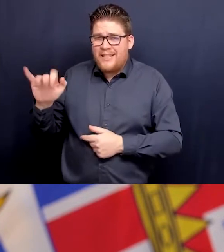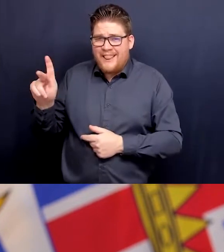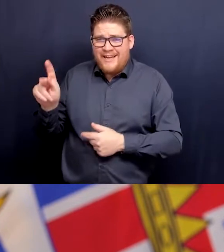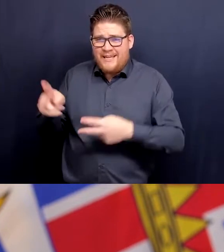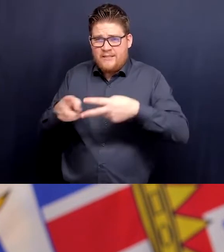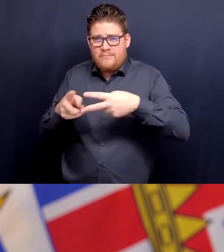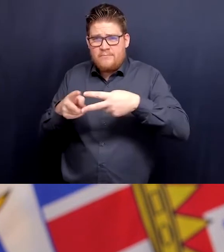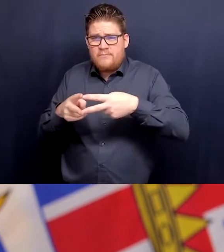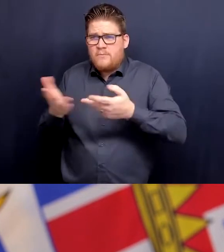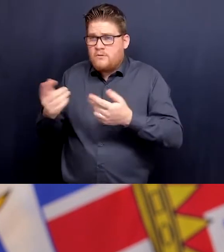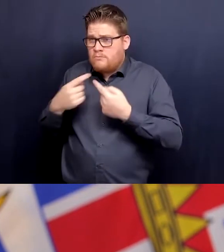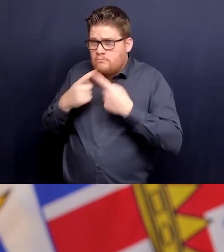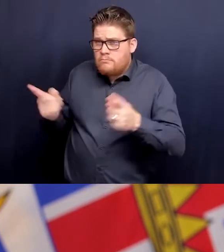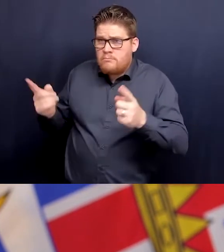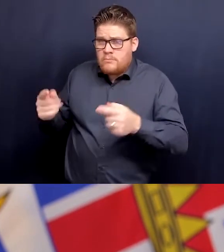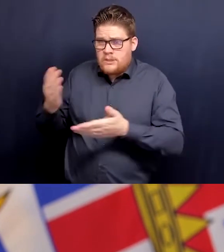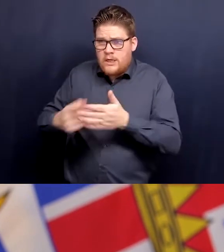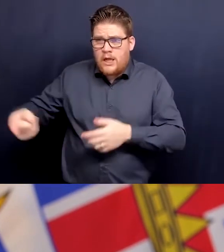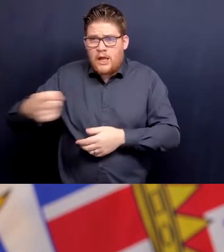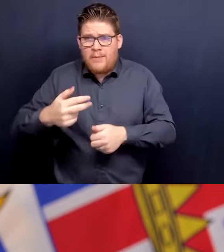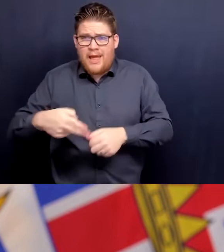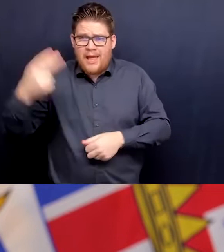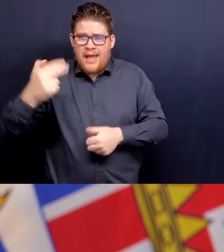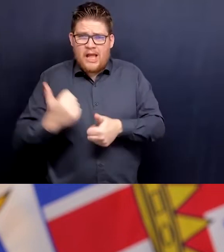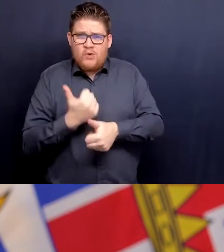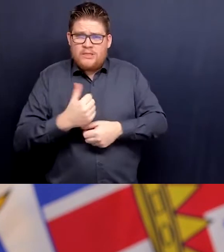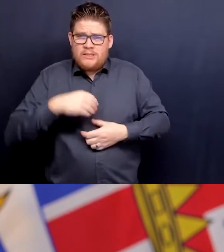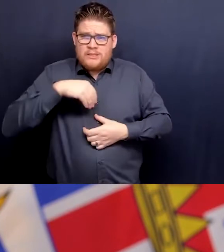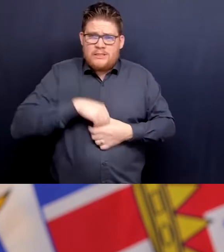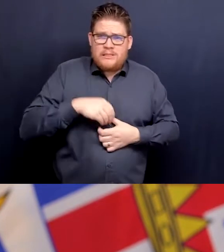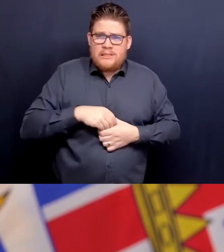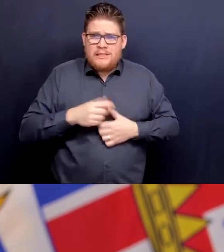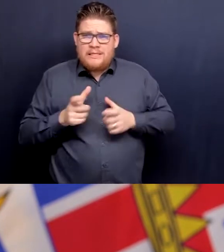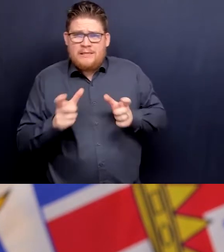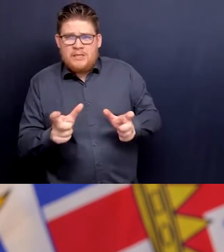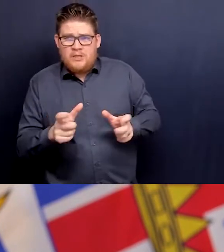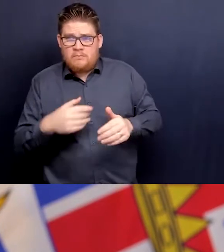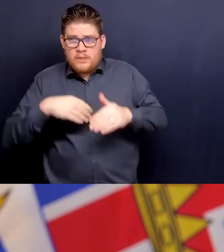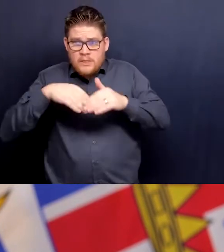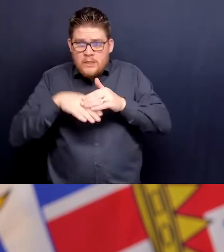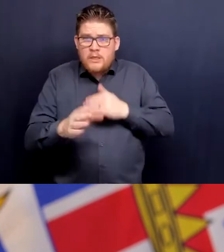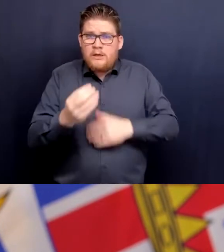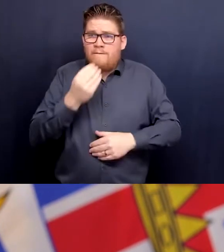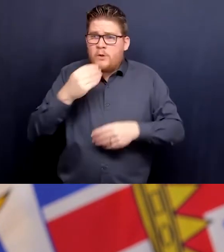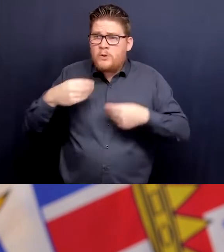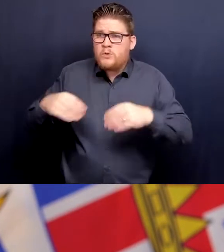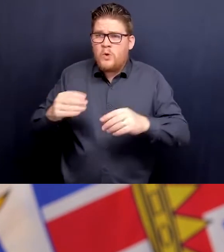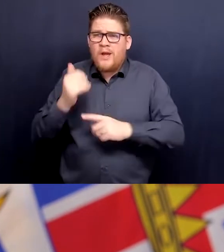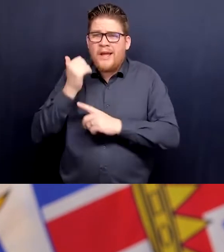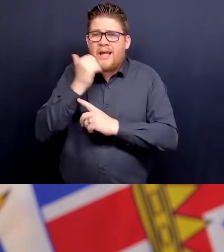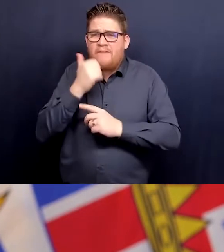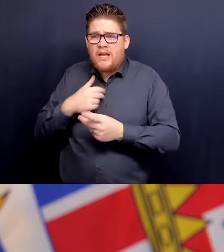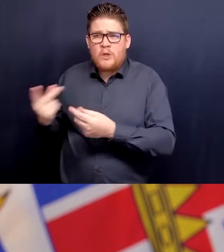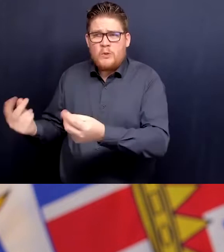to be worried just to walk into a grocery store or to complete the essentials of their life, considering that